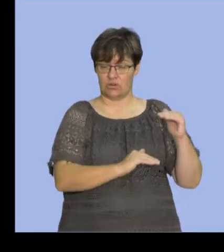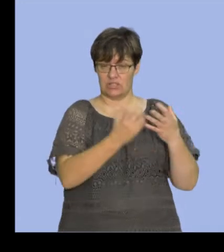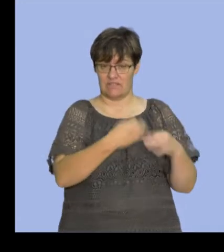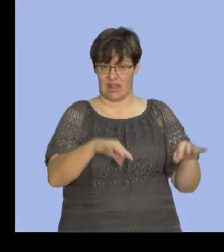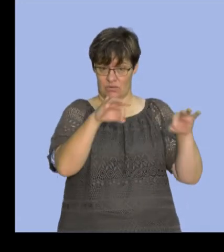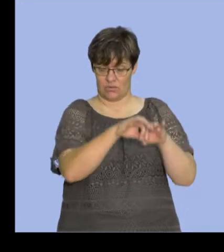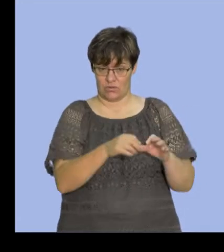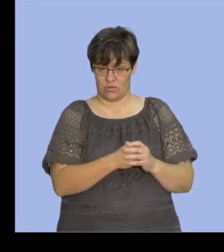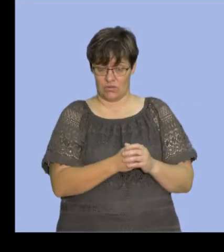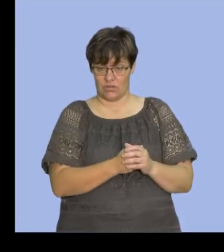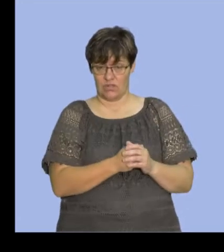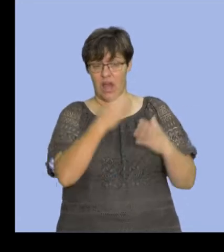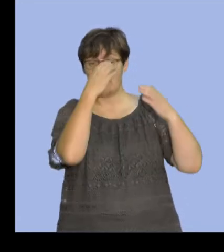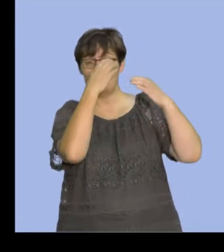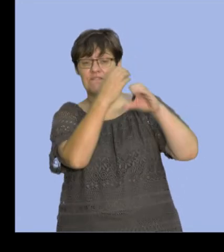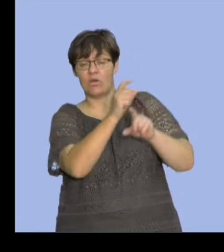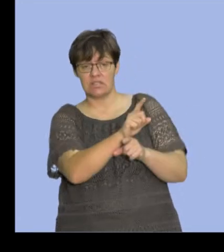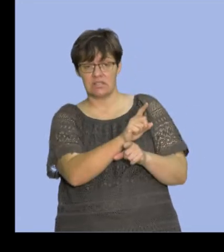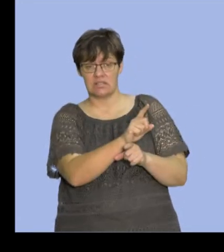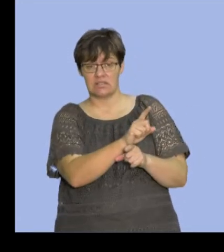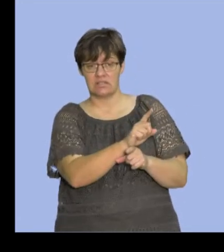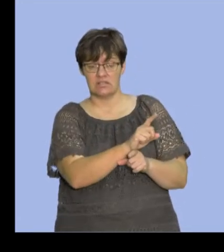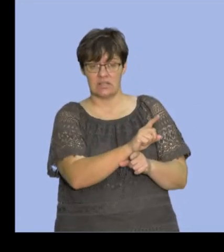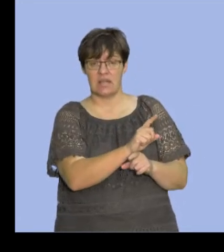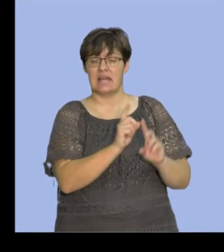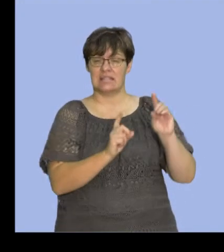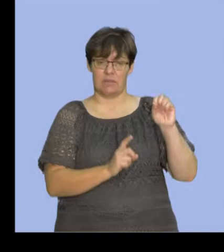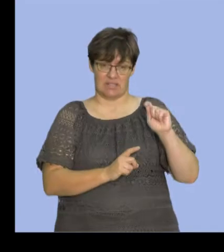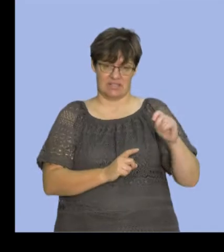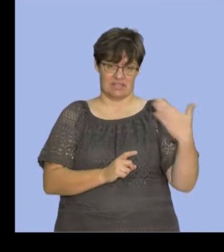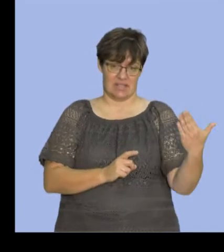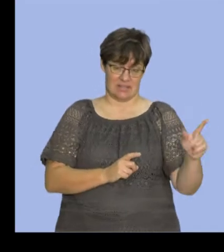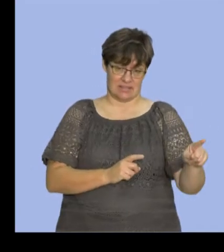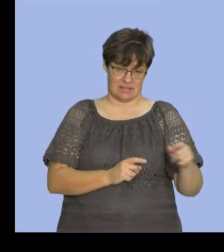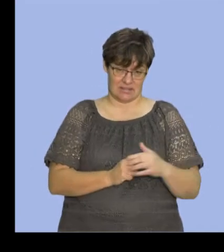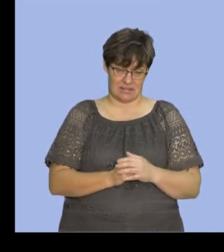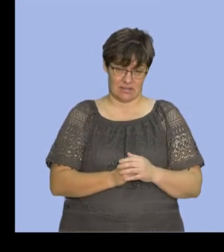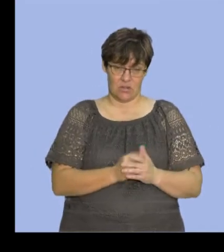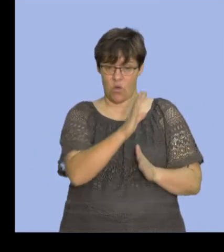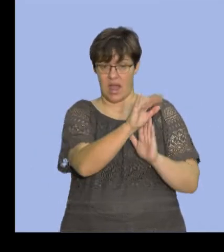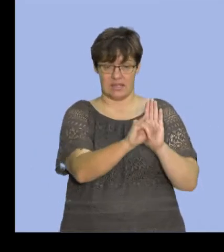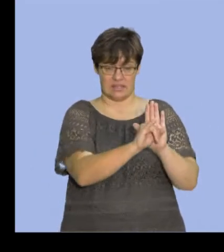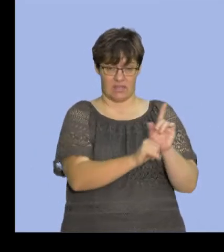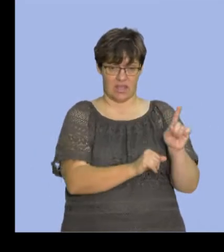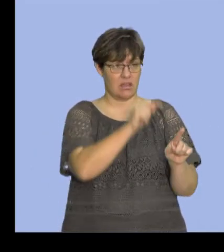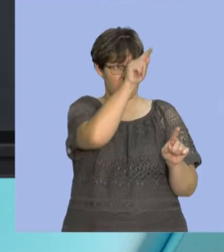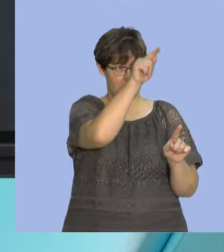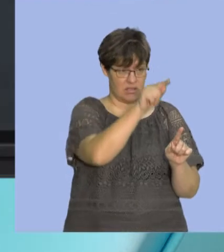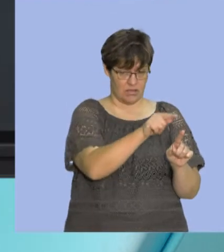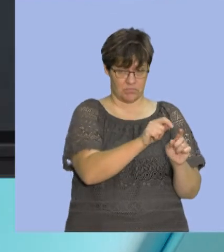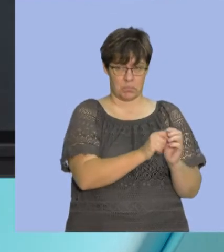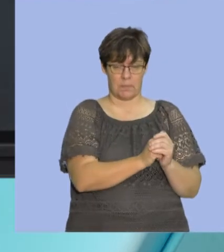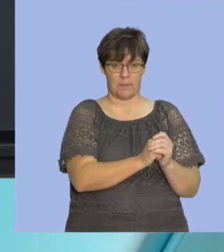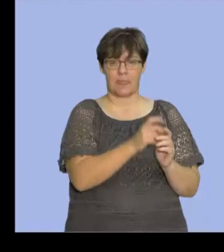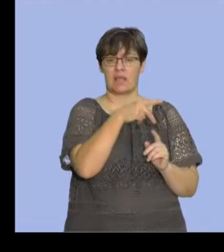step number one, the focus is my debit side. Clear? Now identify. Here we go.